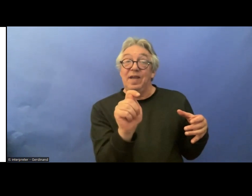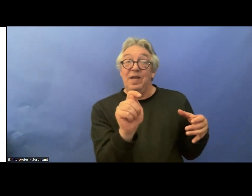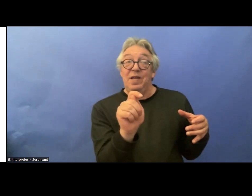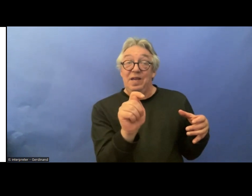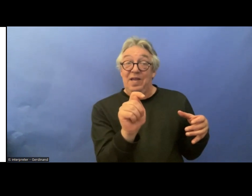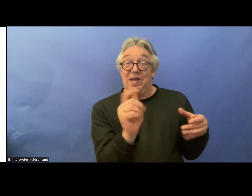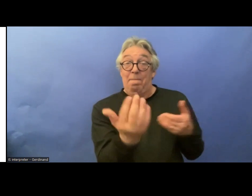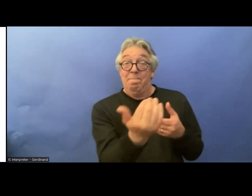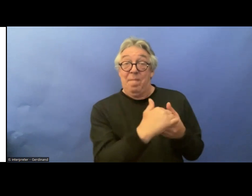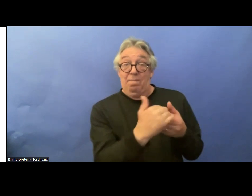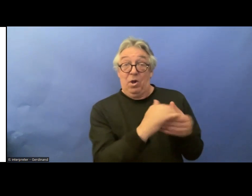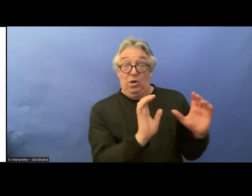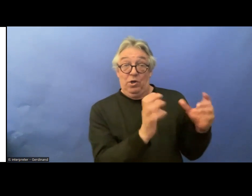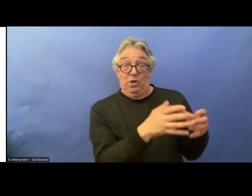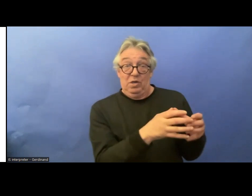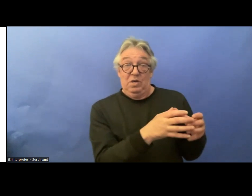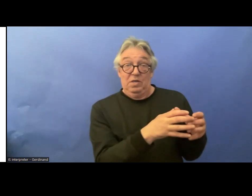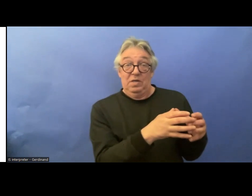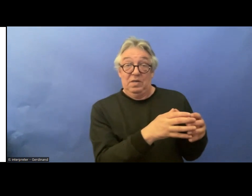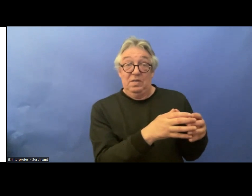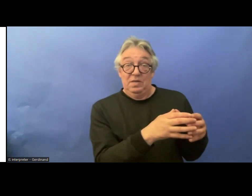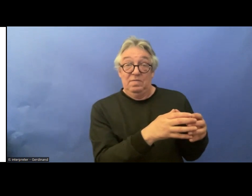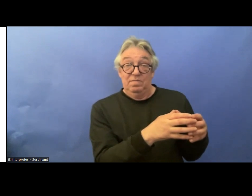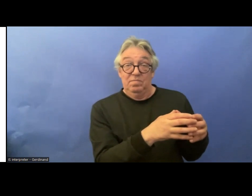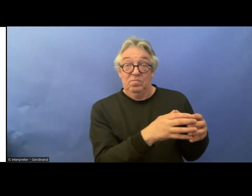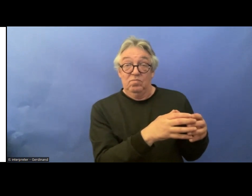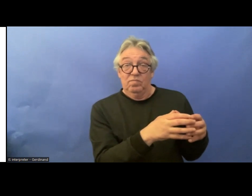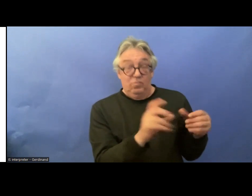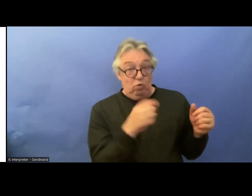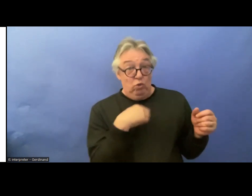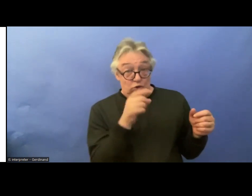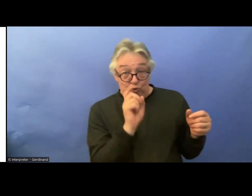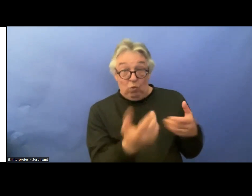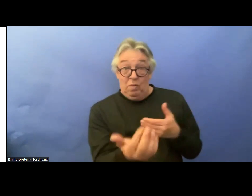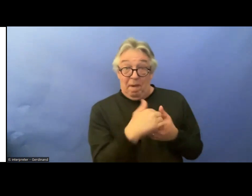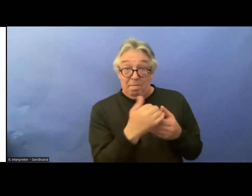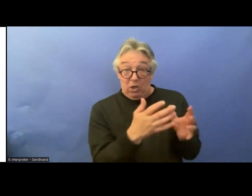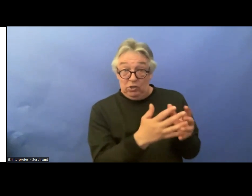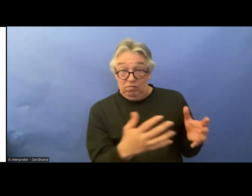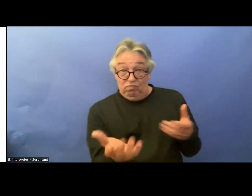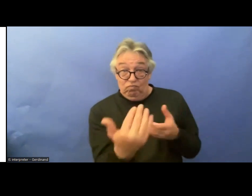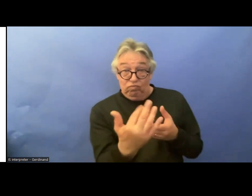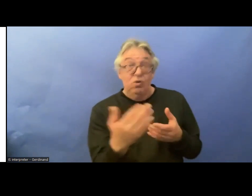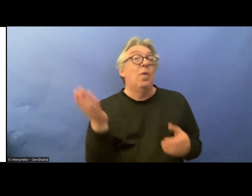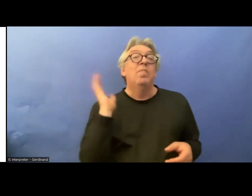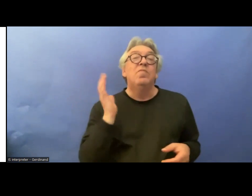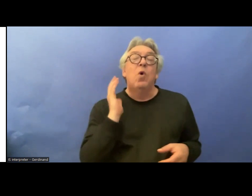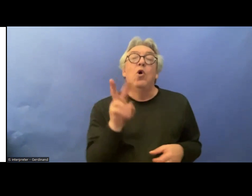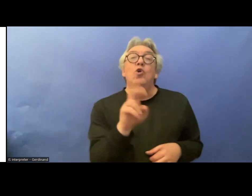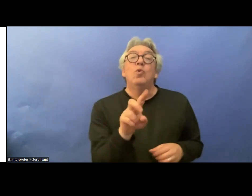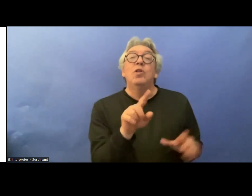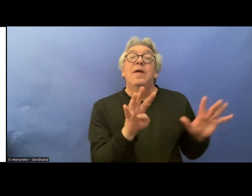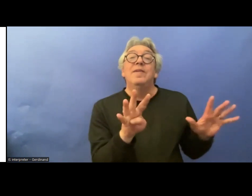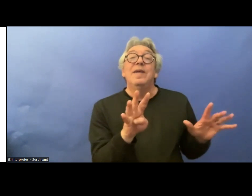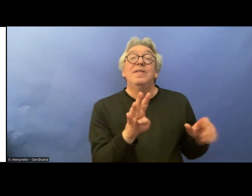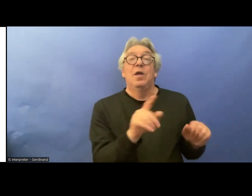we did, we saw the increase of the number of members in the group from 25 in 2019 to